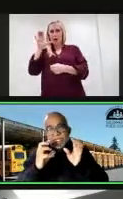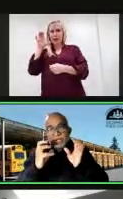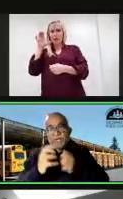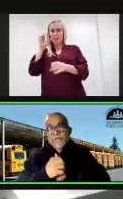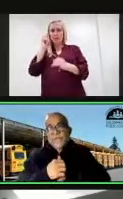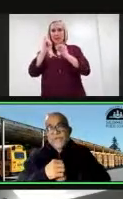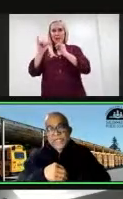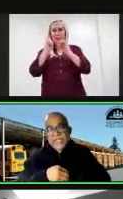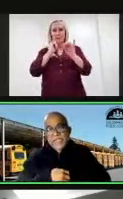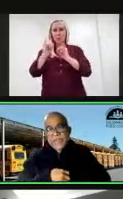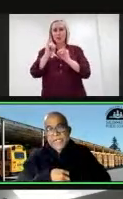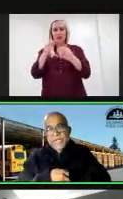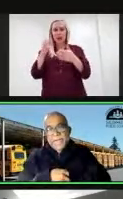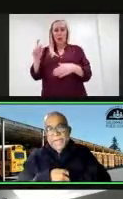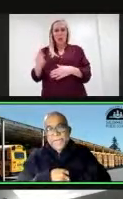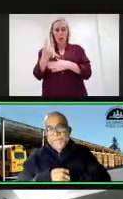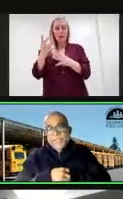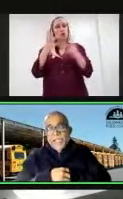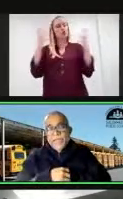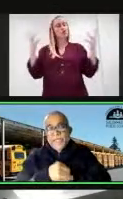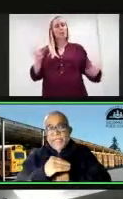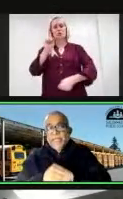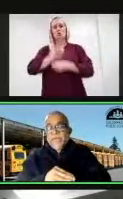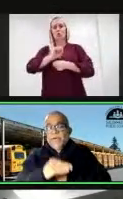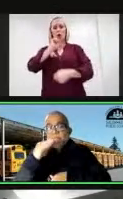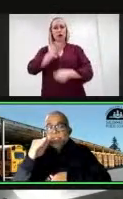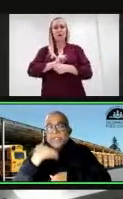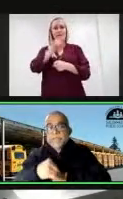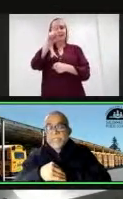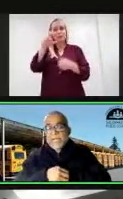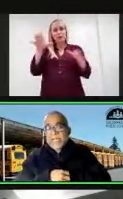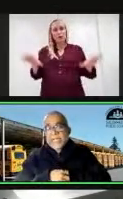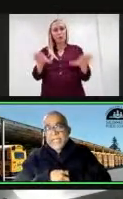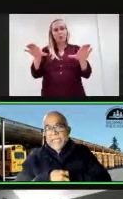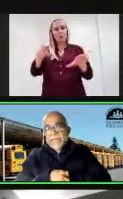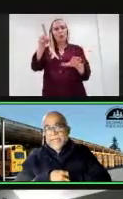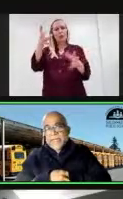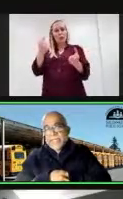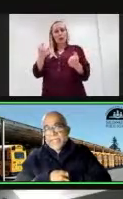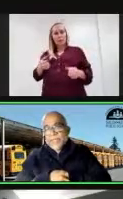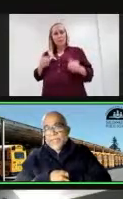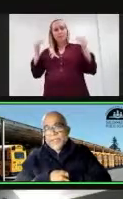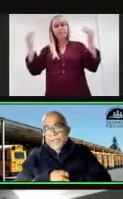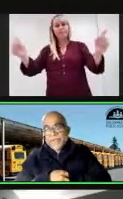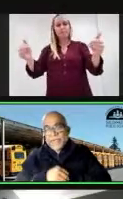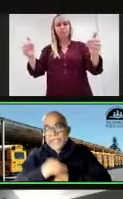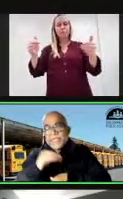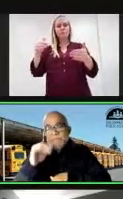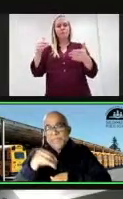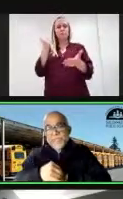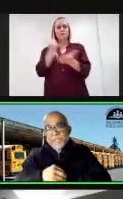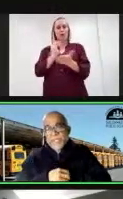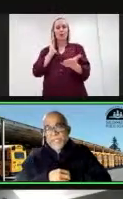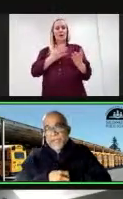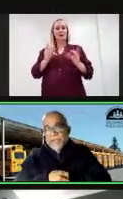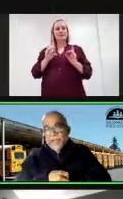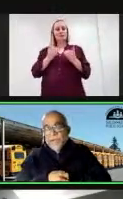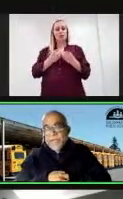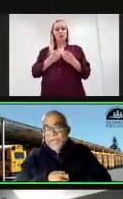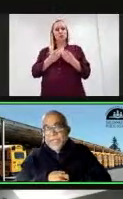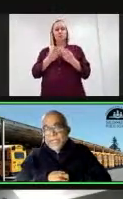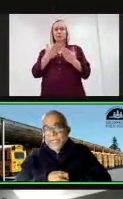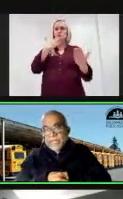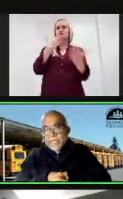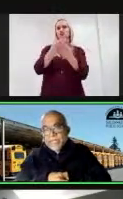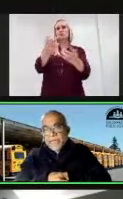interviews, there's a lot of work needs to be done. And we really want to jumpstart and get our district to a very good position to